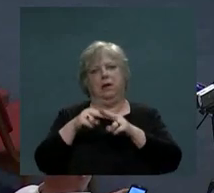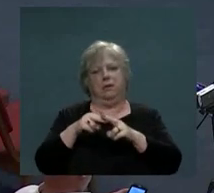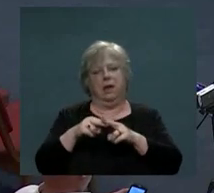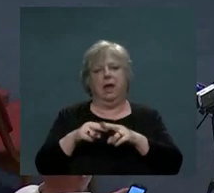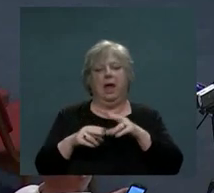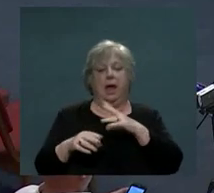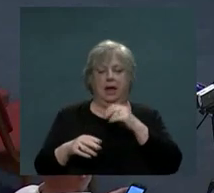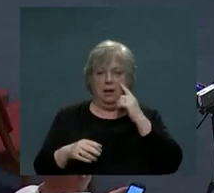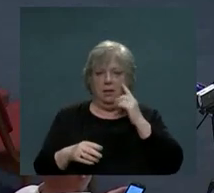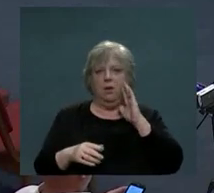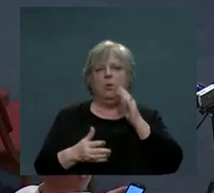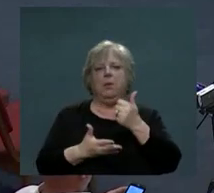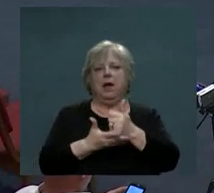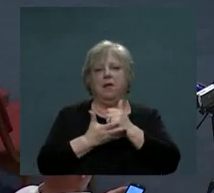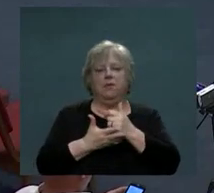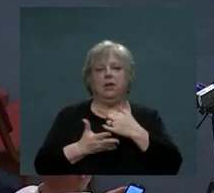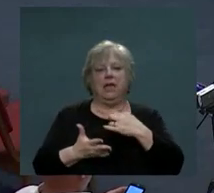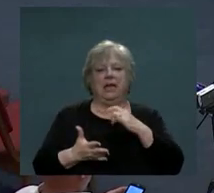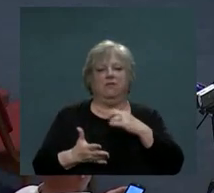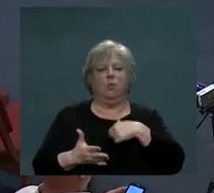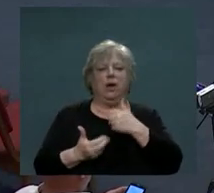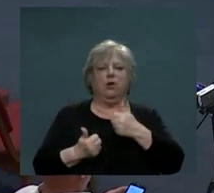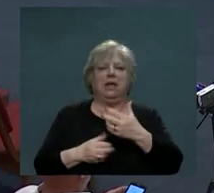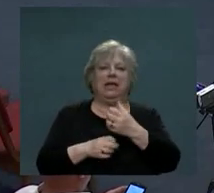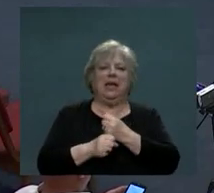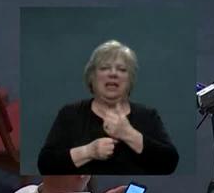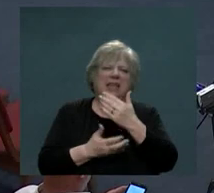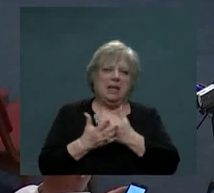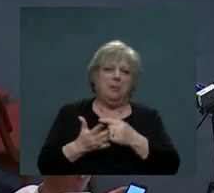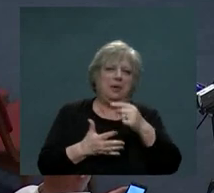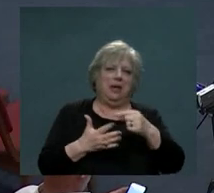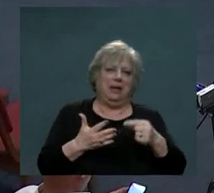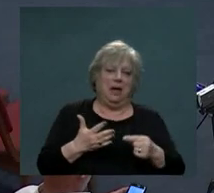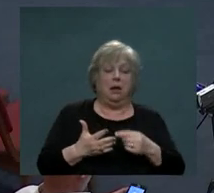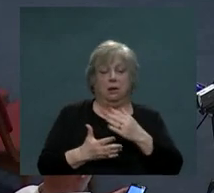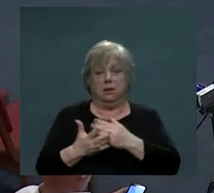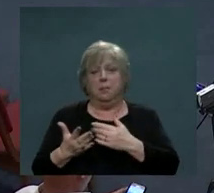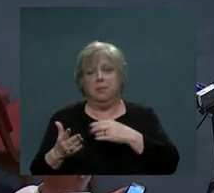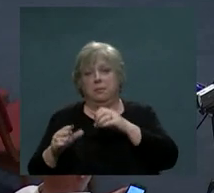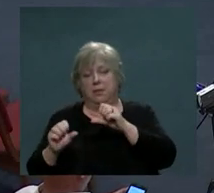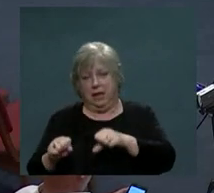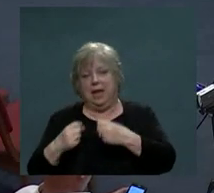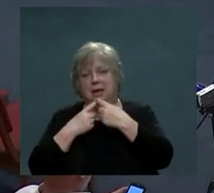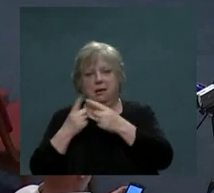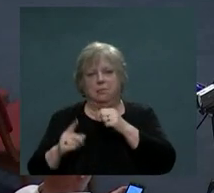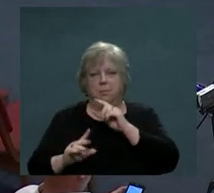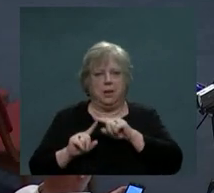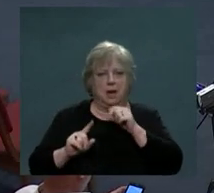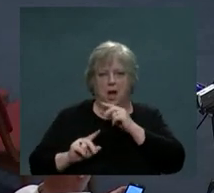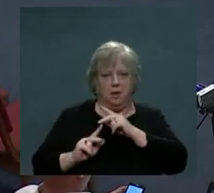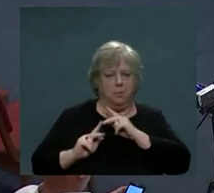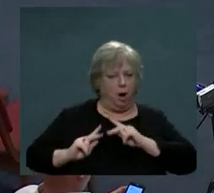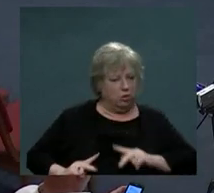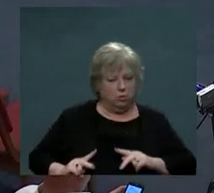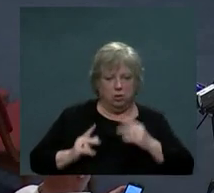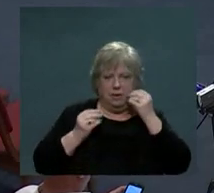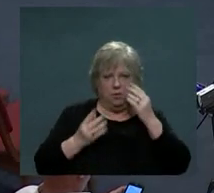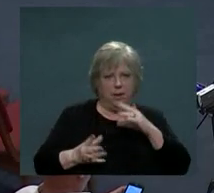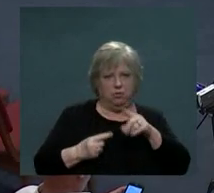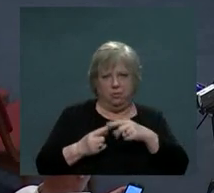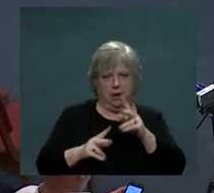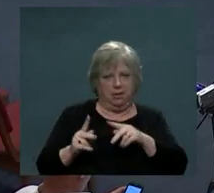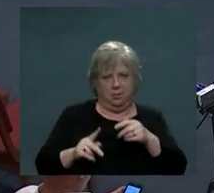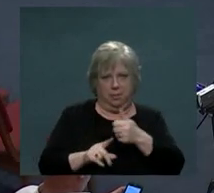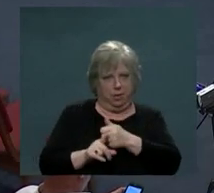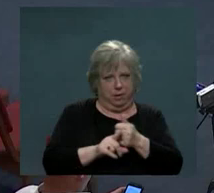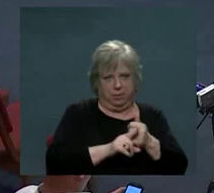it'd be helpful if we had some details about it, the details that you can provide, not personal information about the individuals.